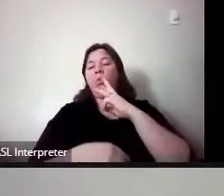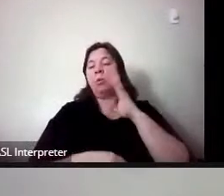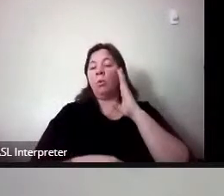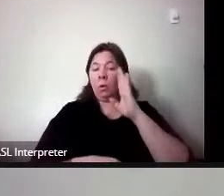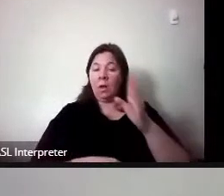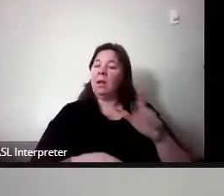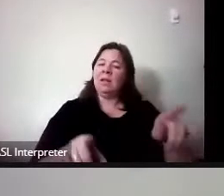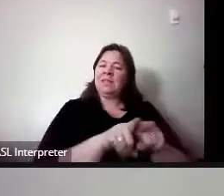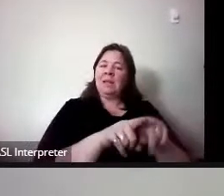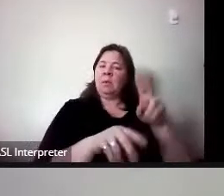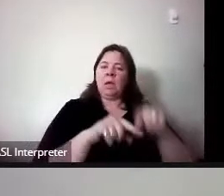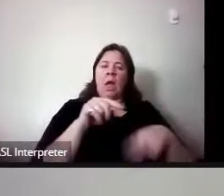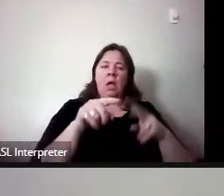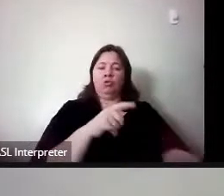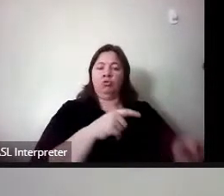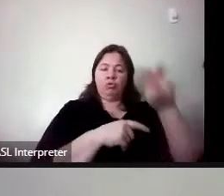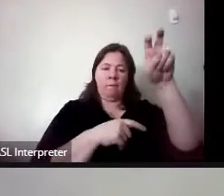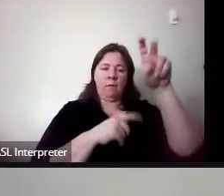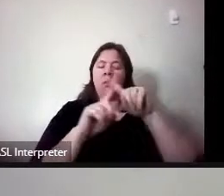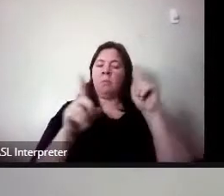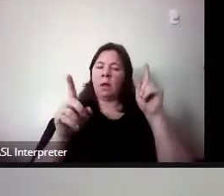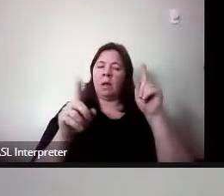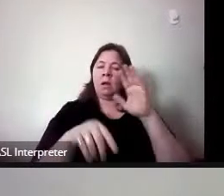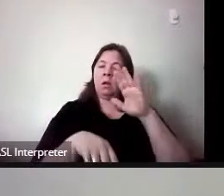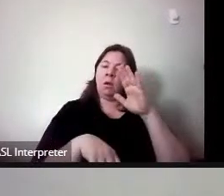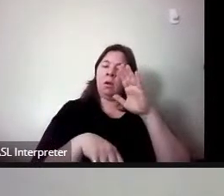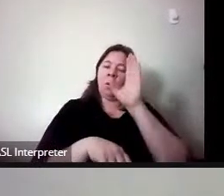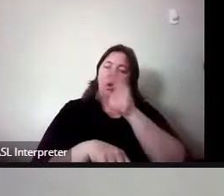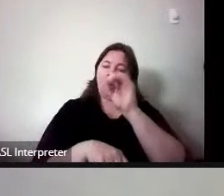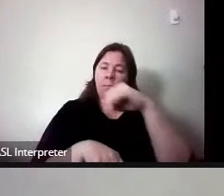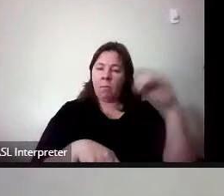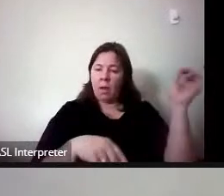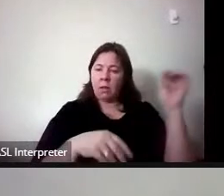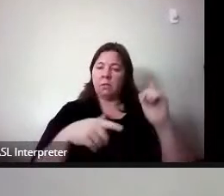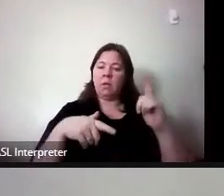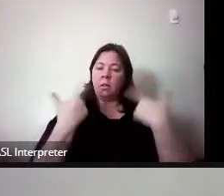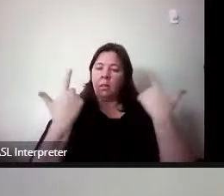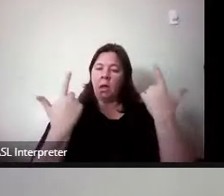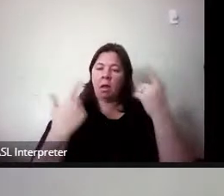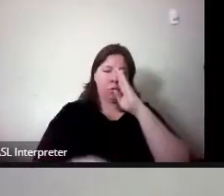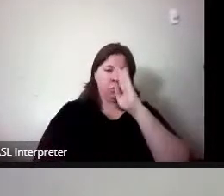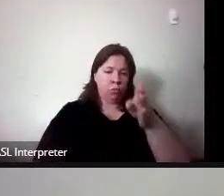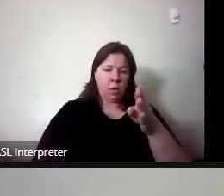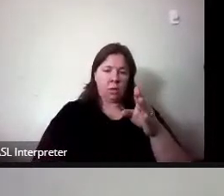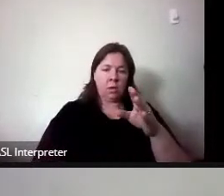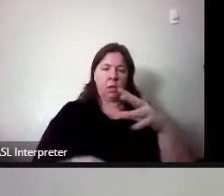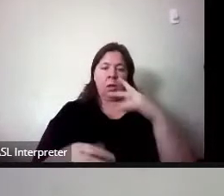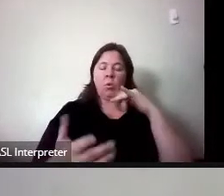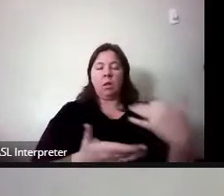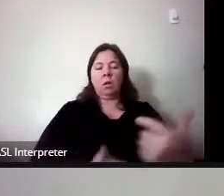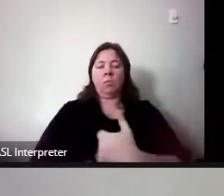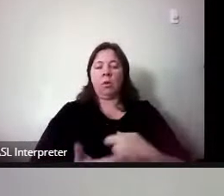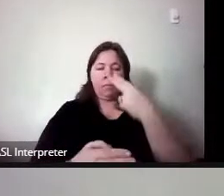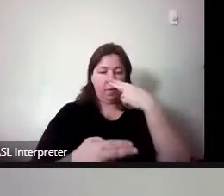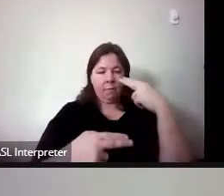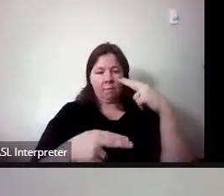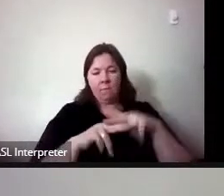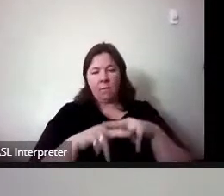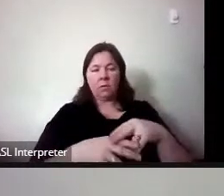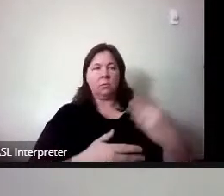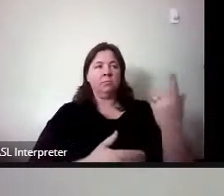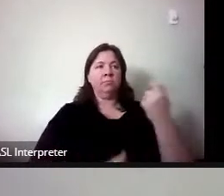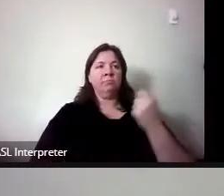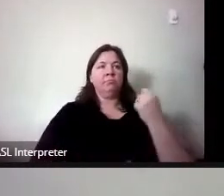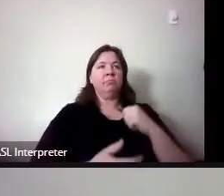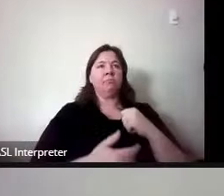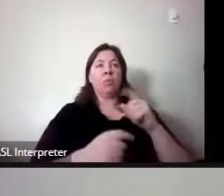can't travel, and Onpassive is live and direct, all we'll be doing is accumulating all that funds. So when the